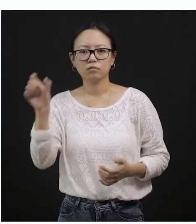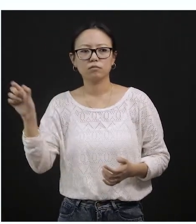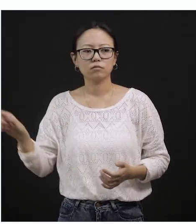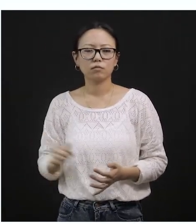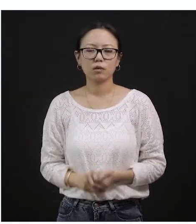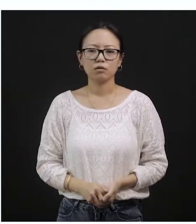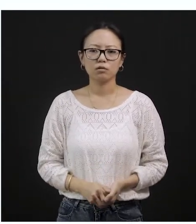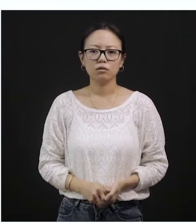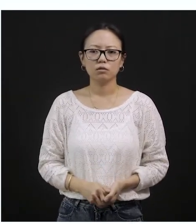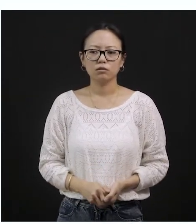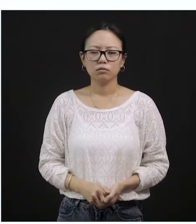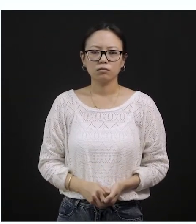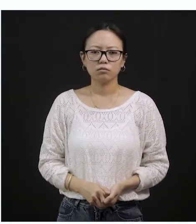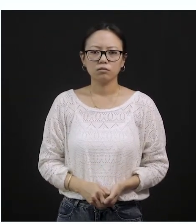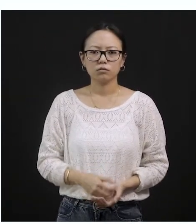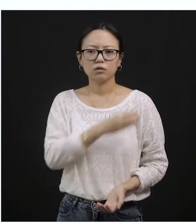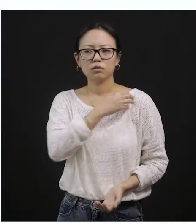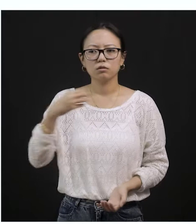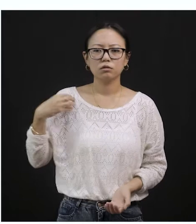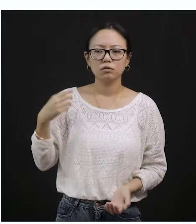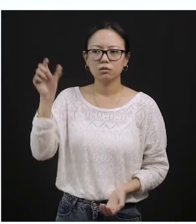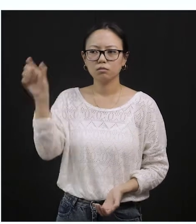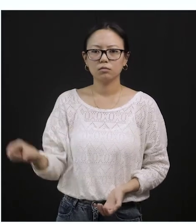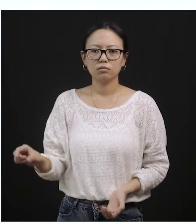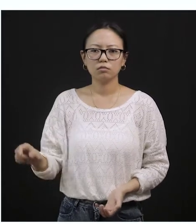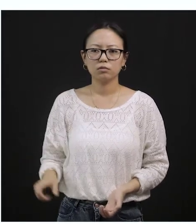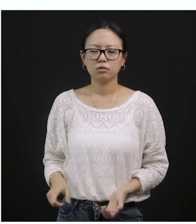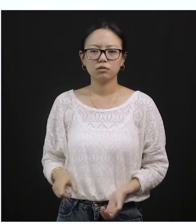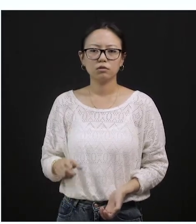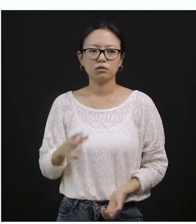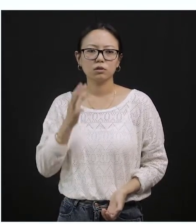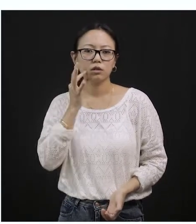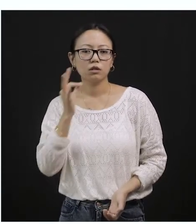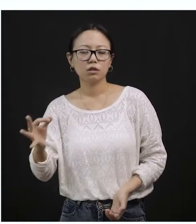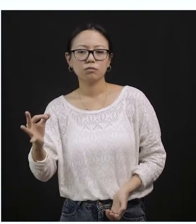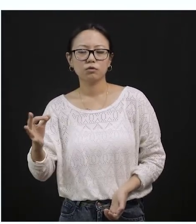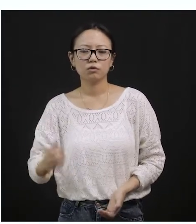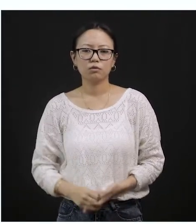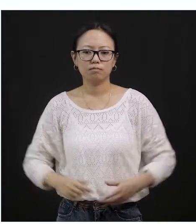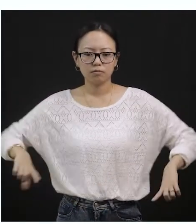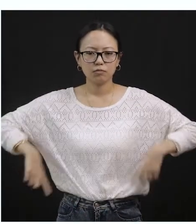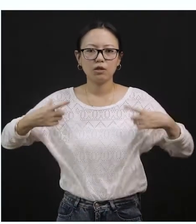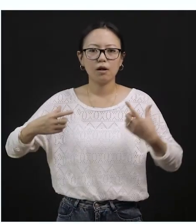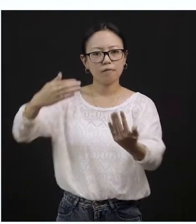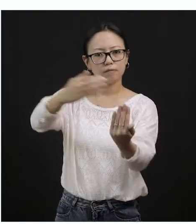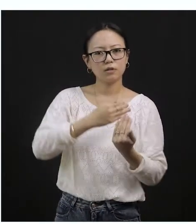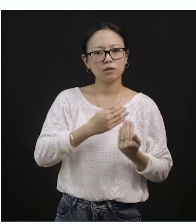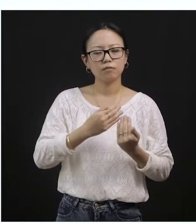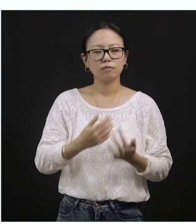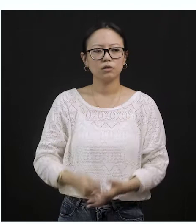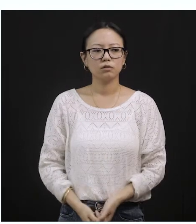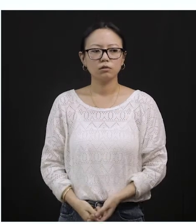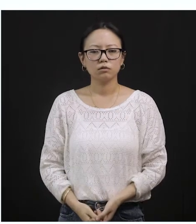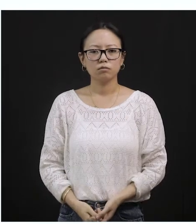The foremost importance of a doctor is about saving life. Look at the doctor, how